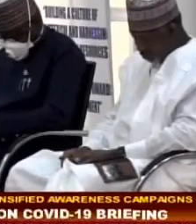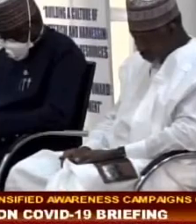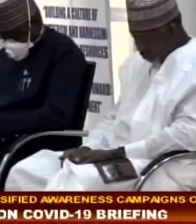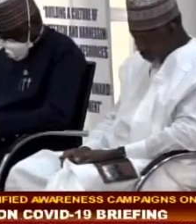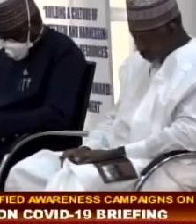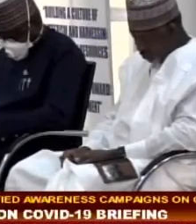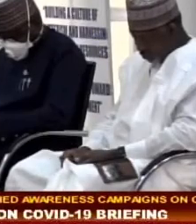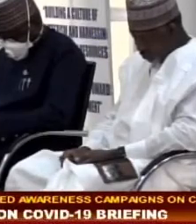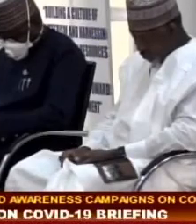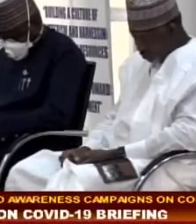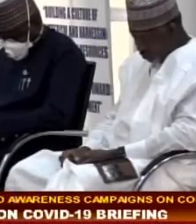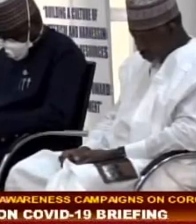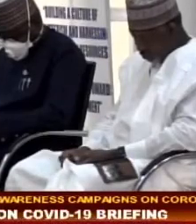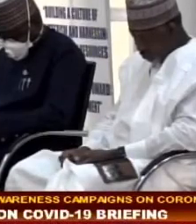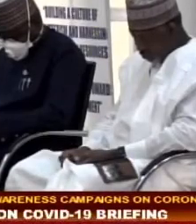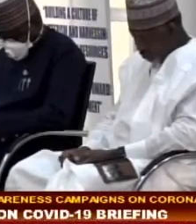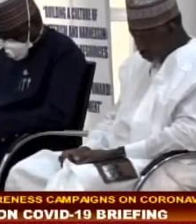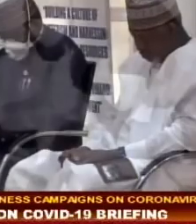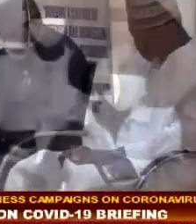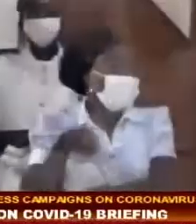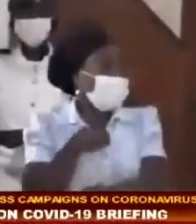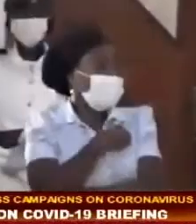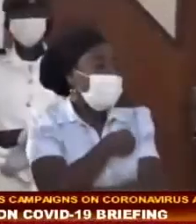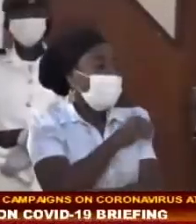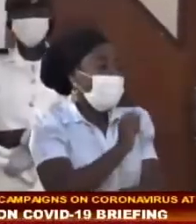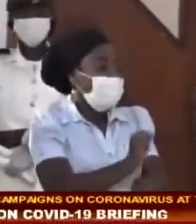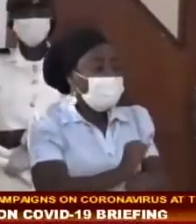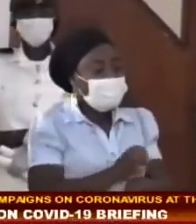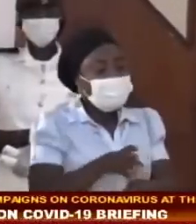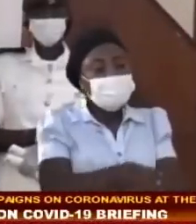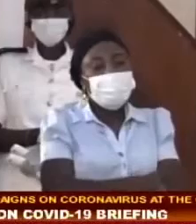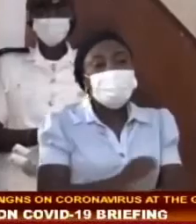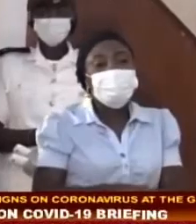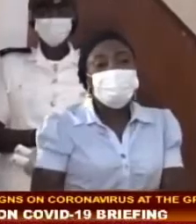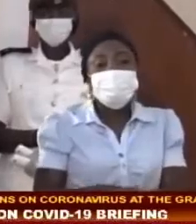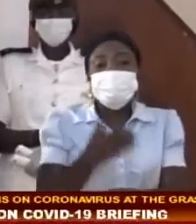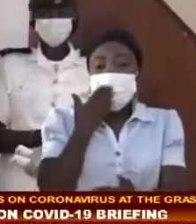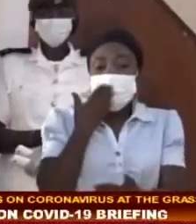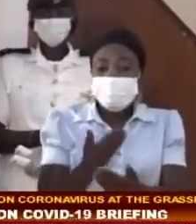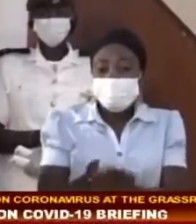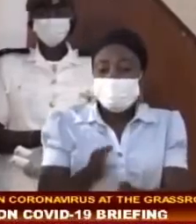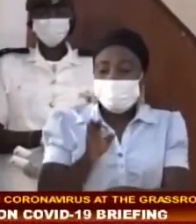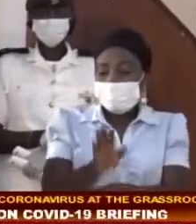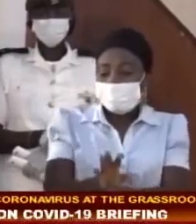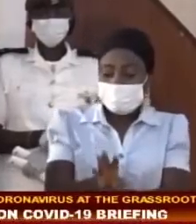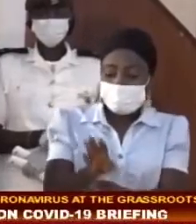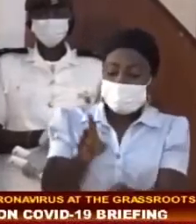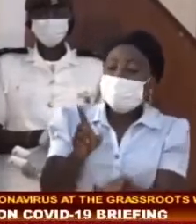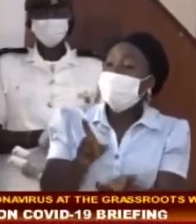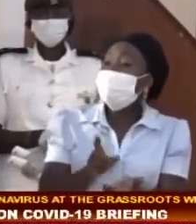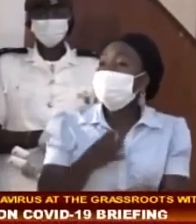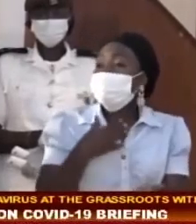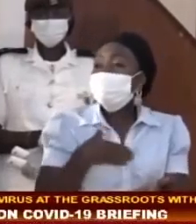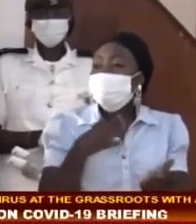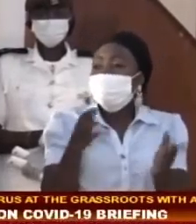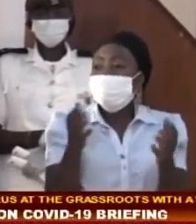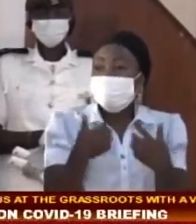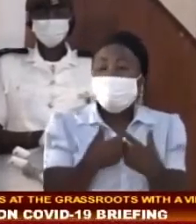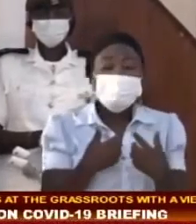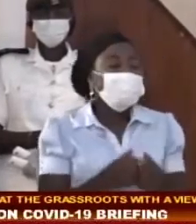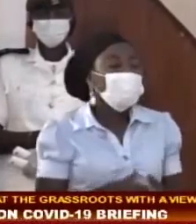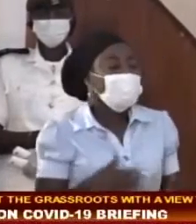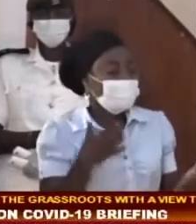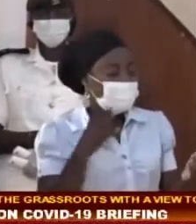Good evening, the chairman and members of the Presidential Task Force. Good evening, colleagues and Nigerians at home. My